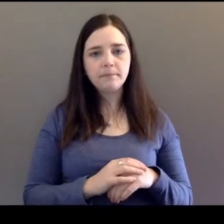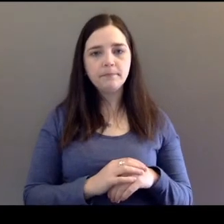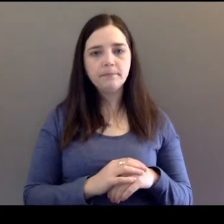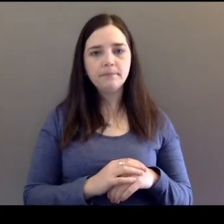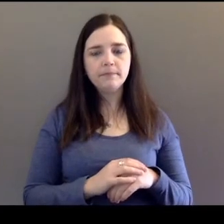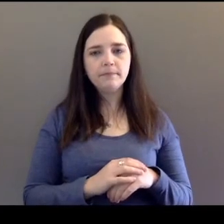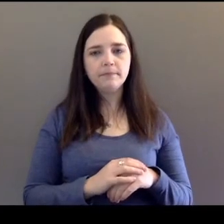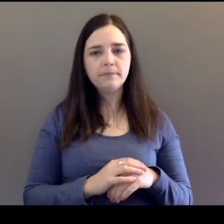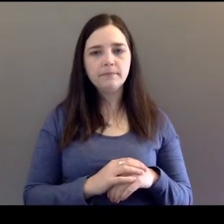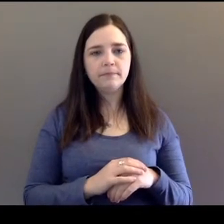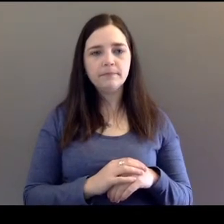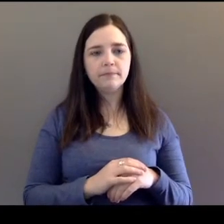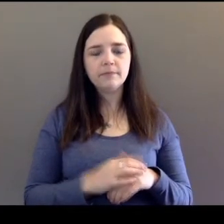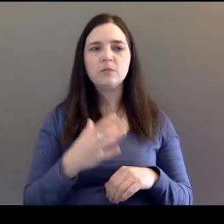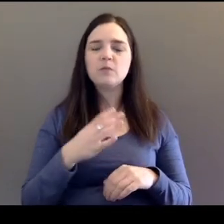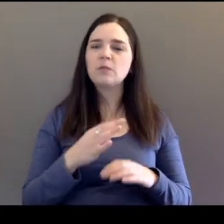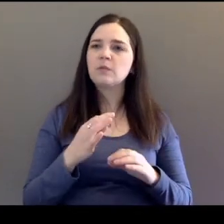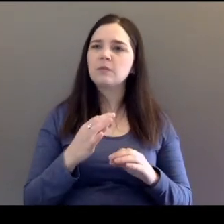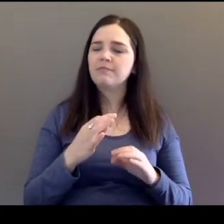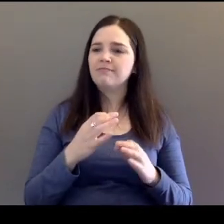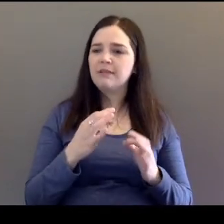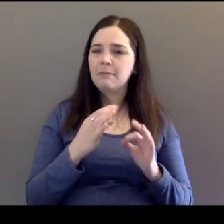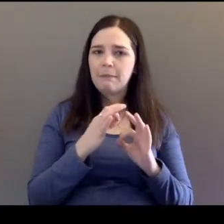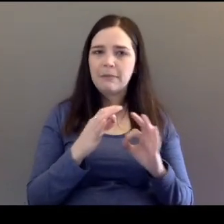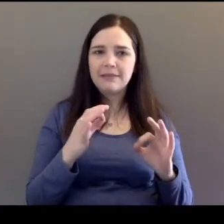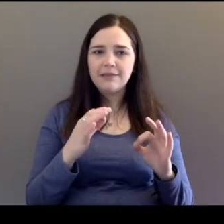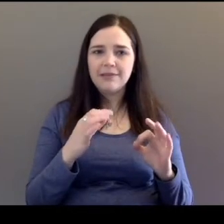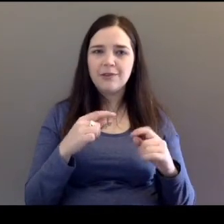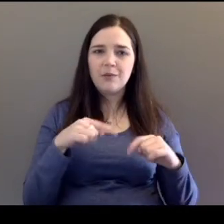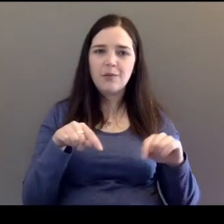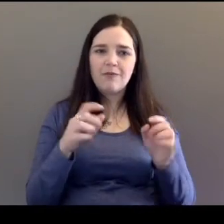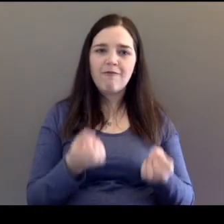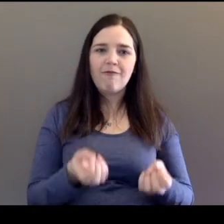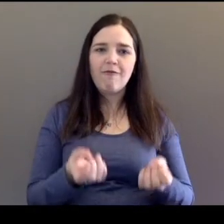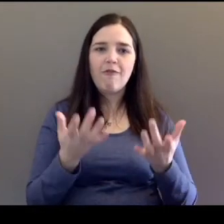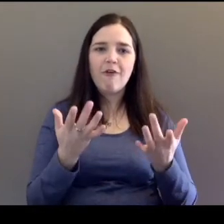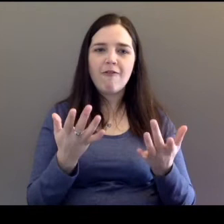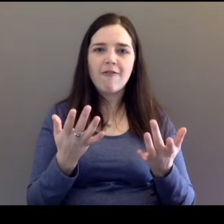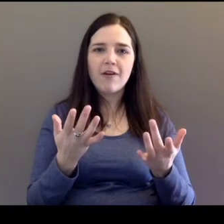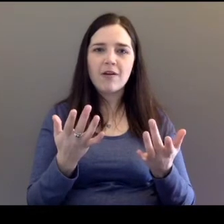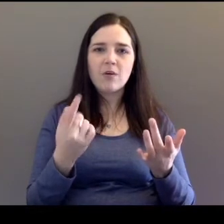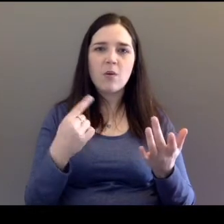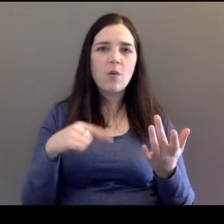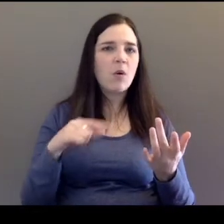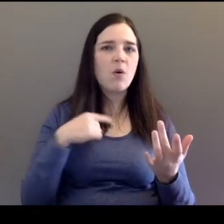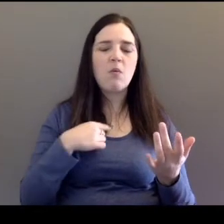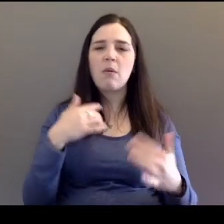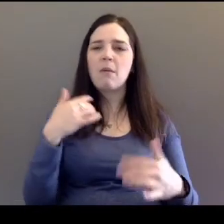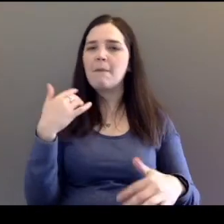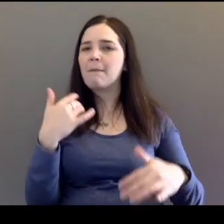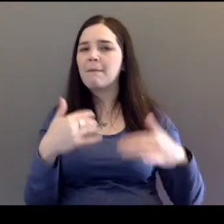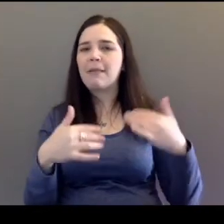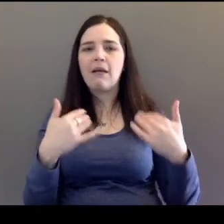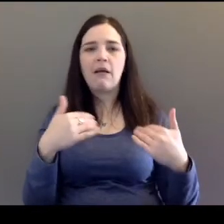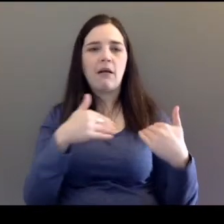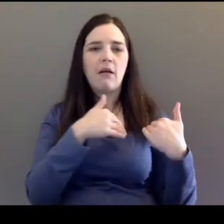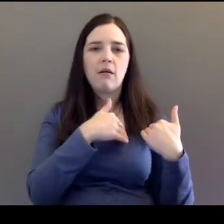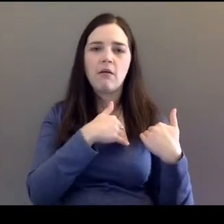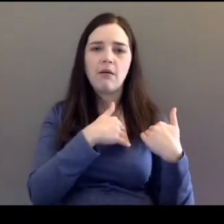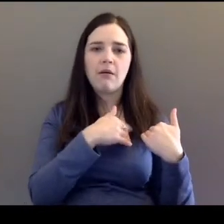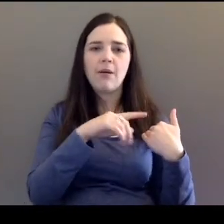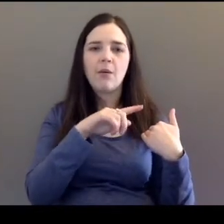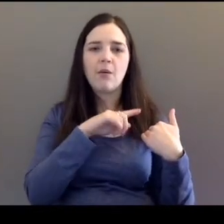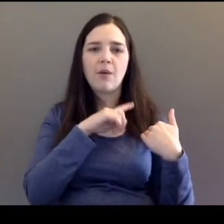Oh, what peace we often forfeit. Oh, what needless pain we bear, all because we do not